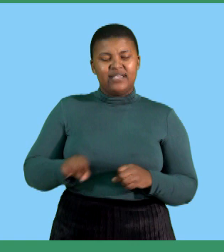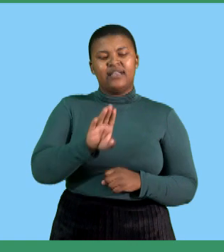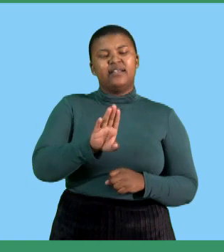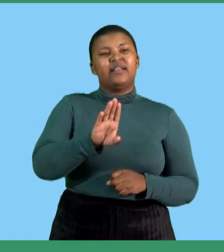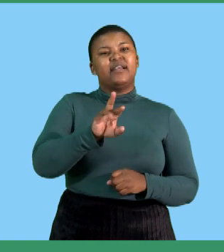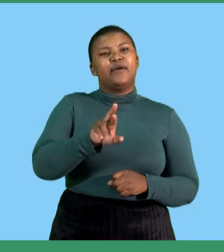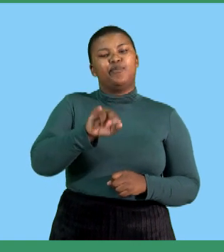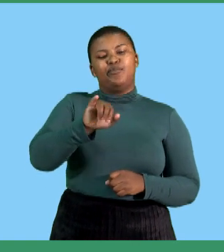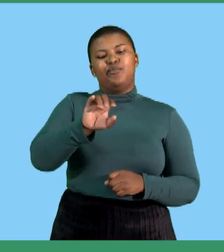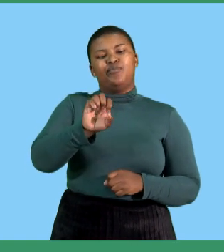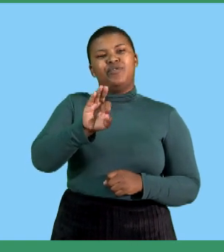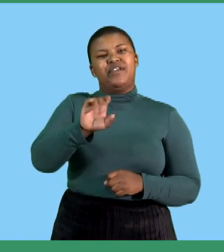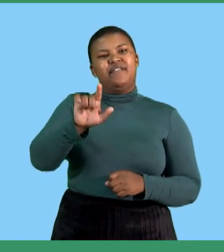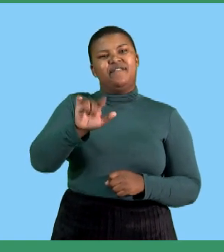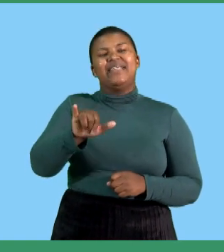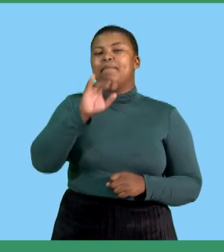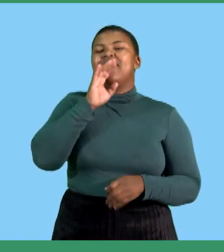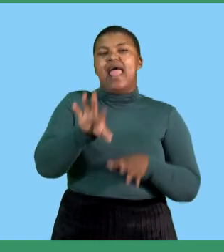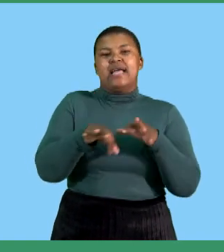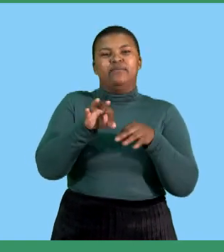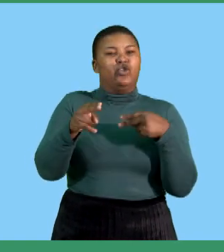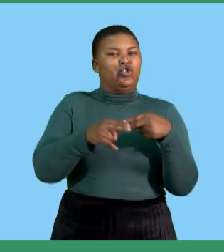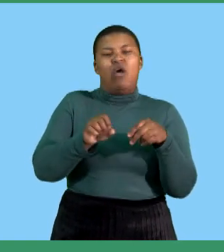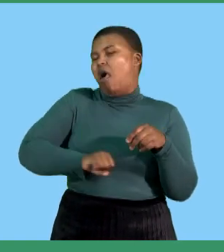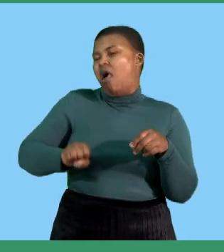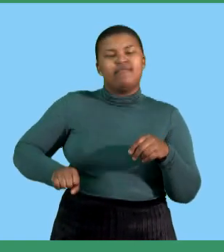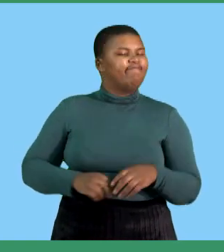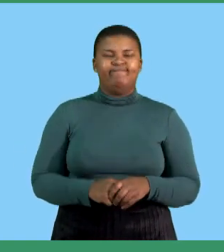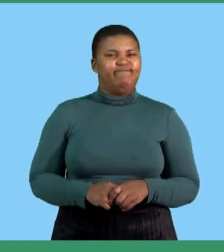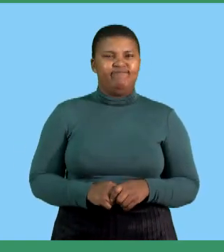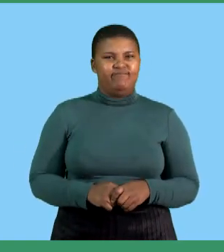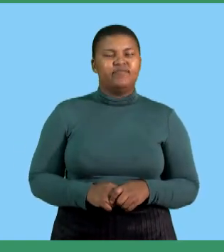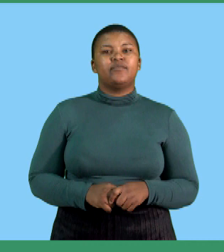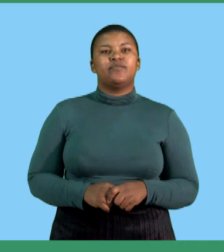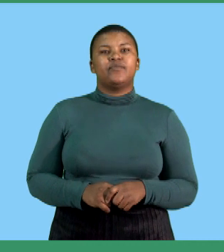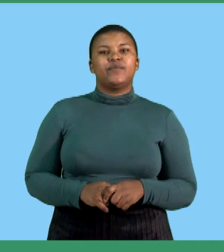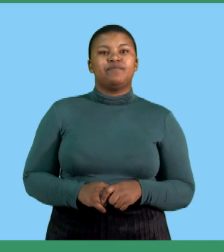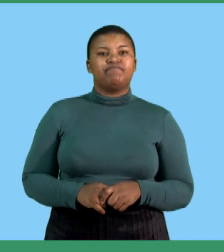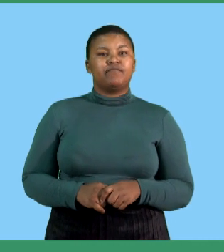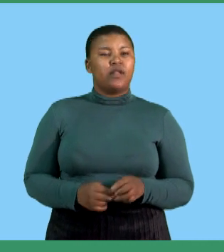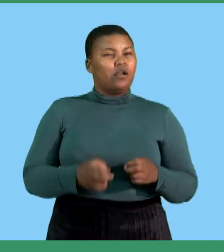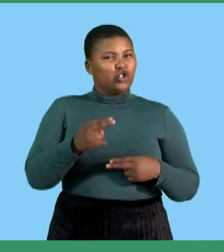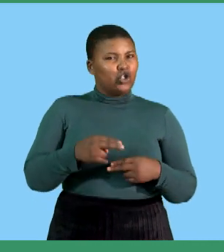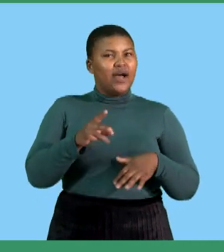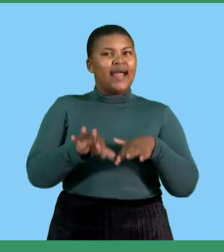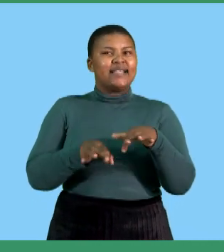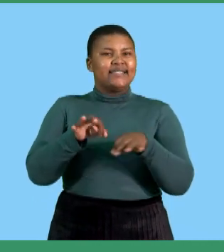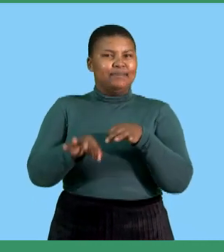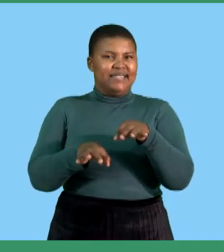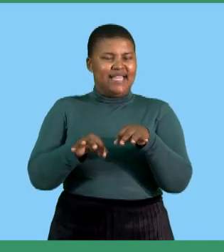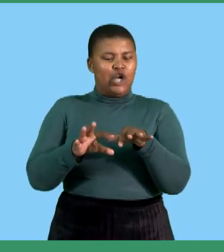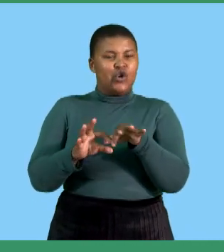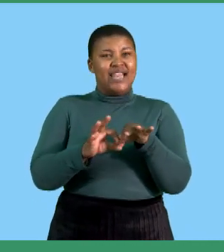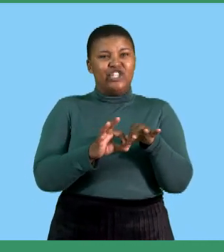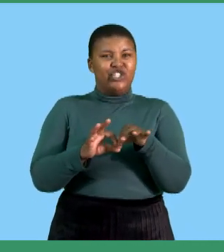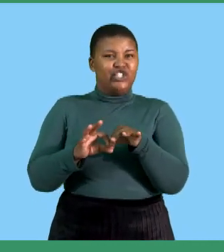explain. So you're going to explain not as extensively as maybe it says discuss. So in this case, briefly